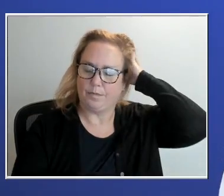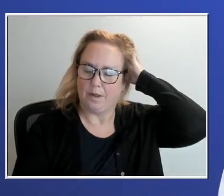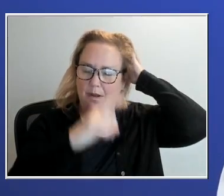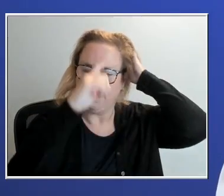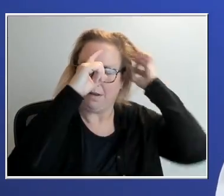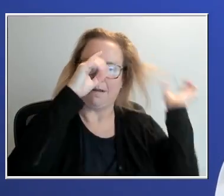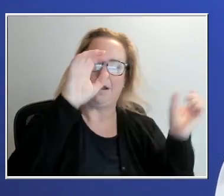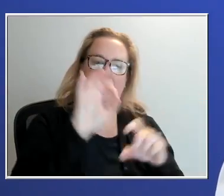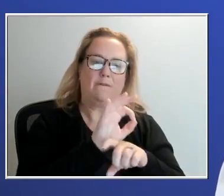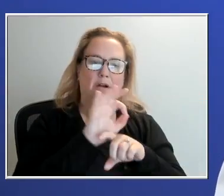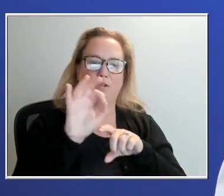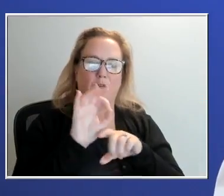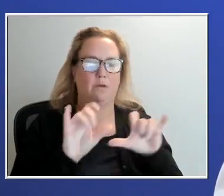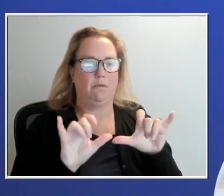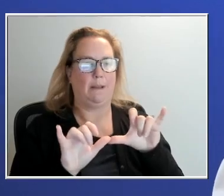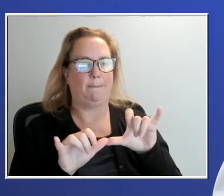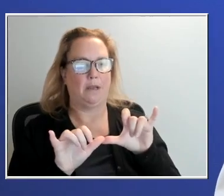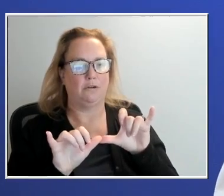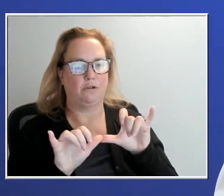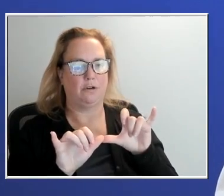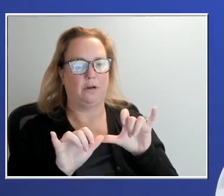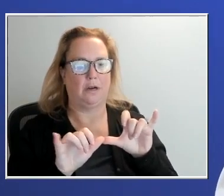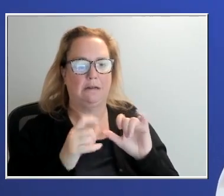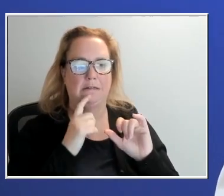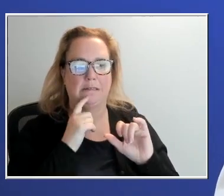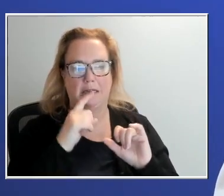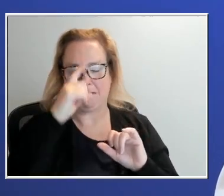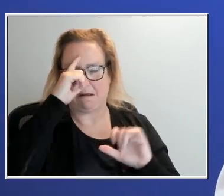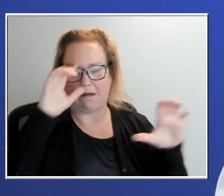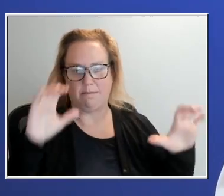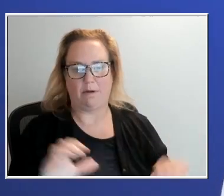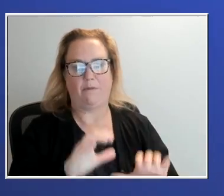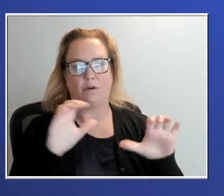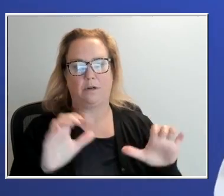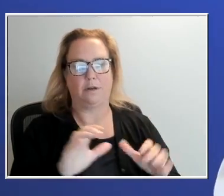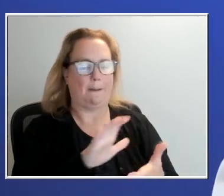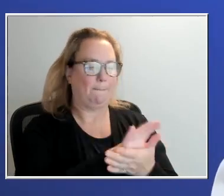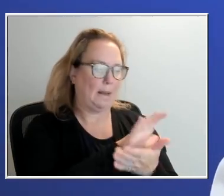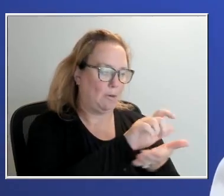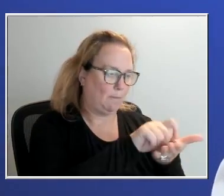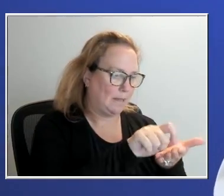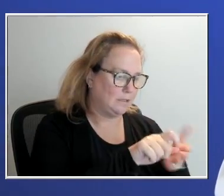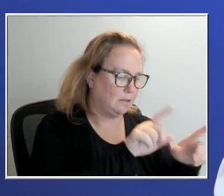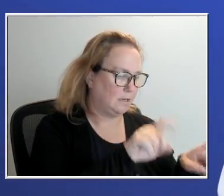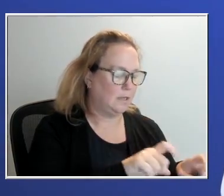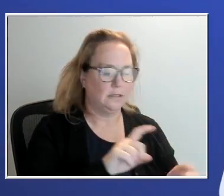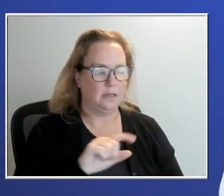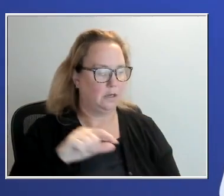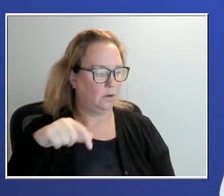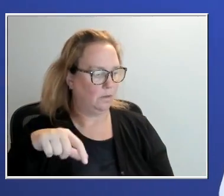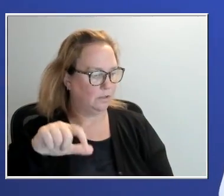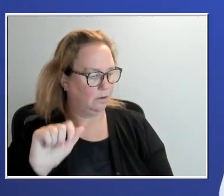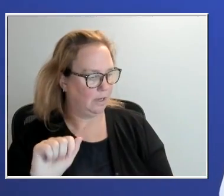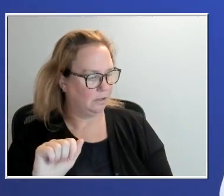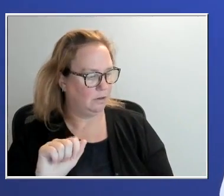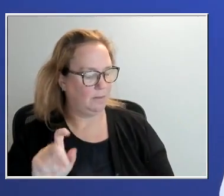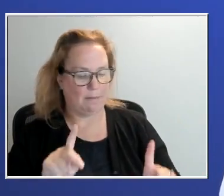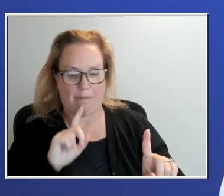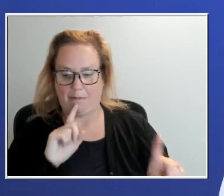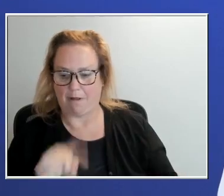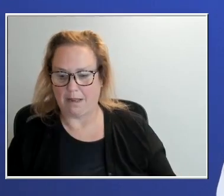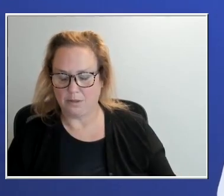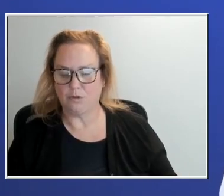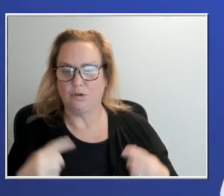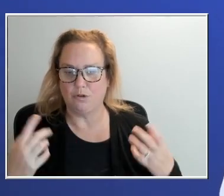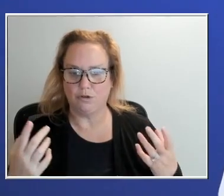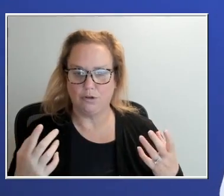we measure it, I should say cognitive performance. It's paper, pencil test, it's question and answers, and people answer them. So there's a little bit of,